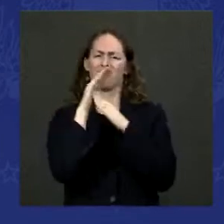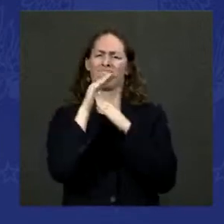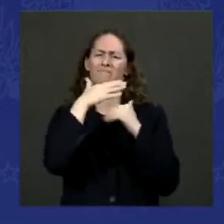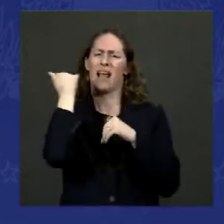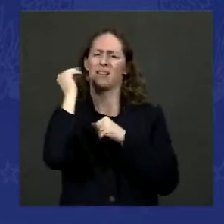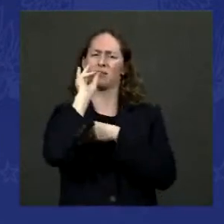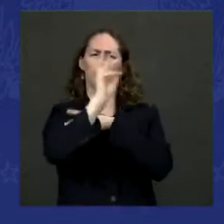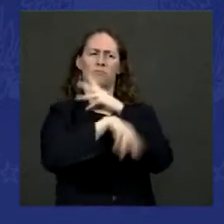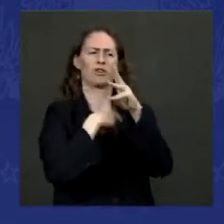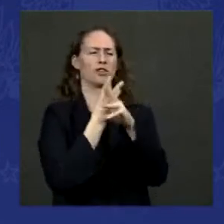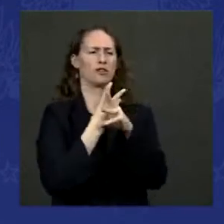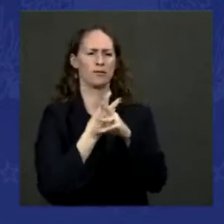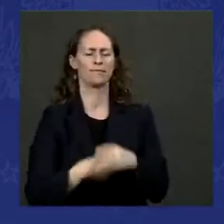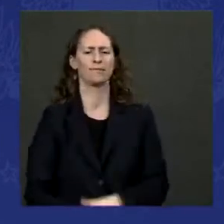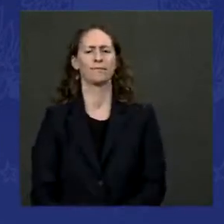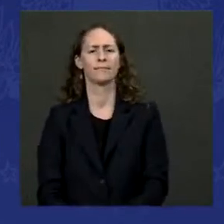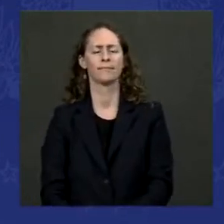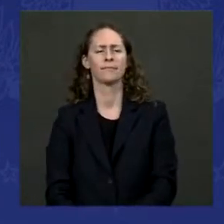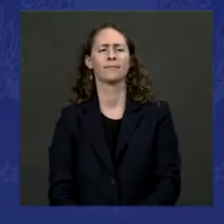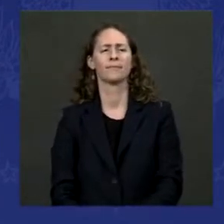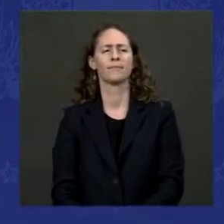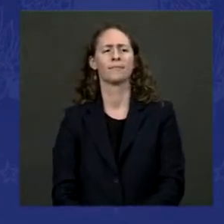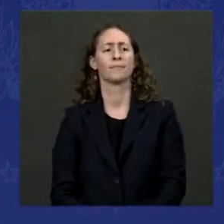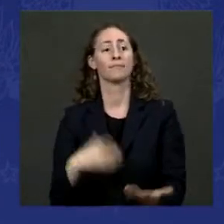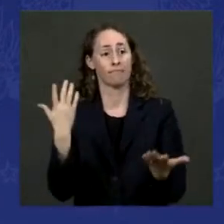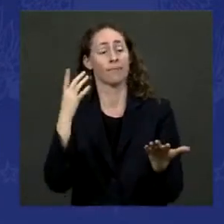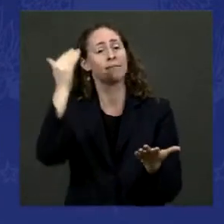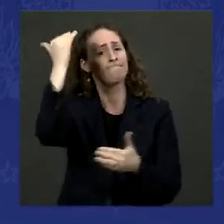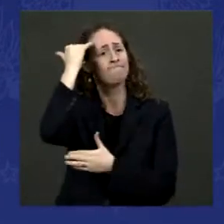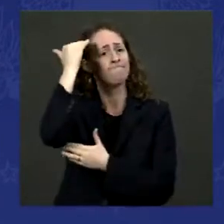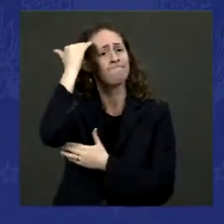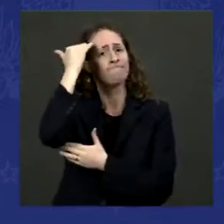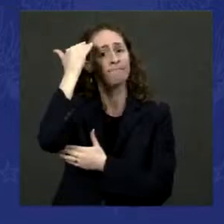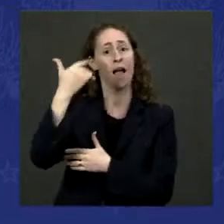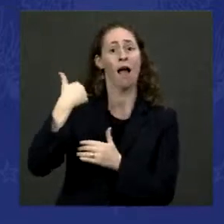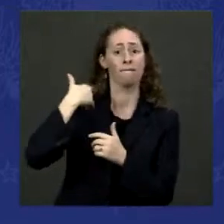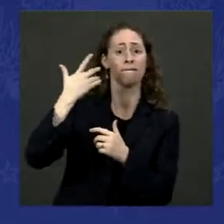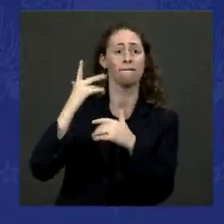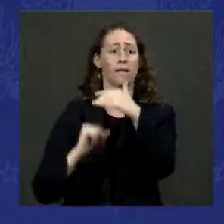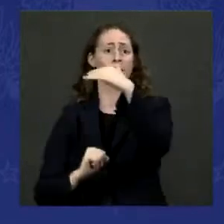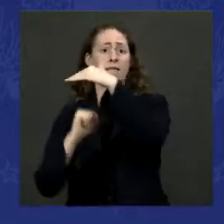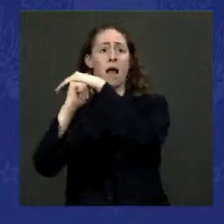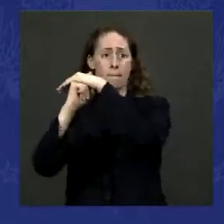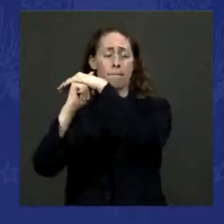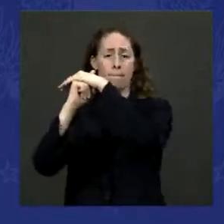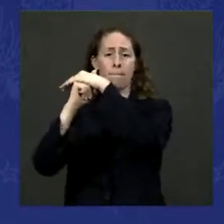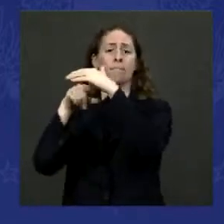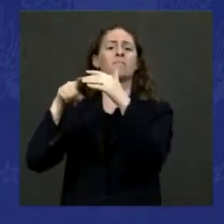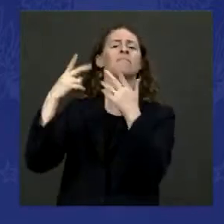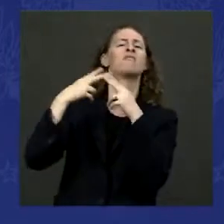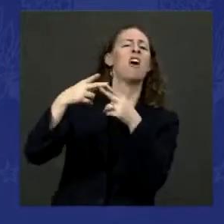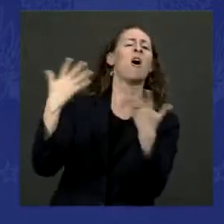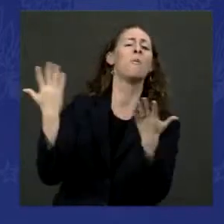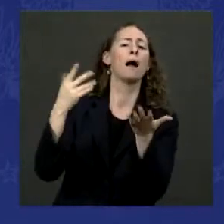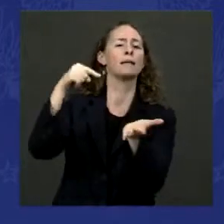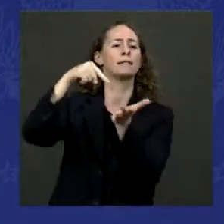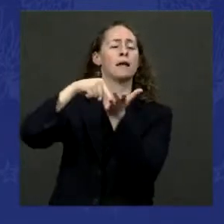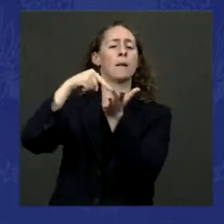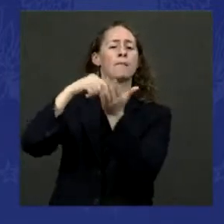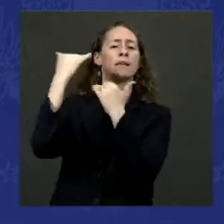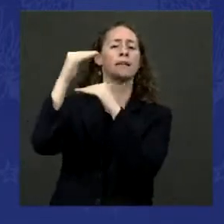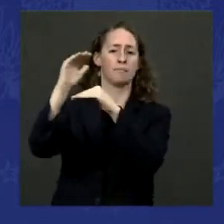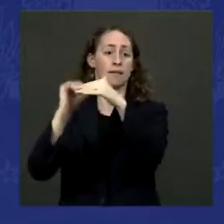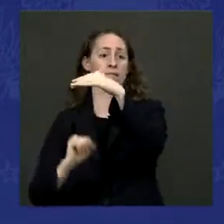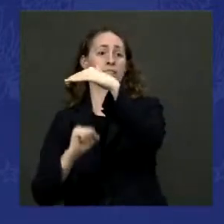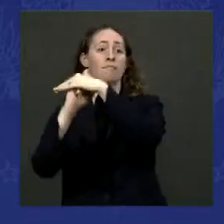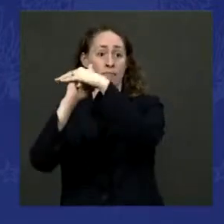deal. There's a cap on what we can borrow called the debt limit. And only Congress can raise or